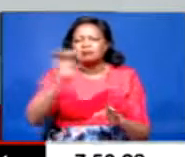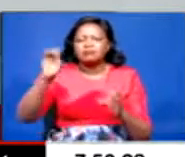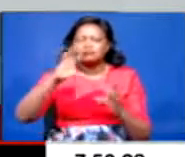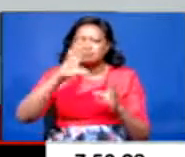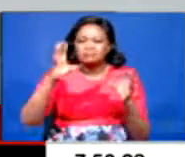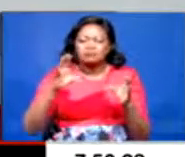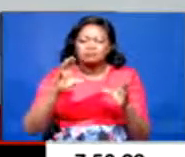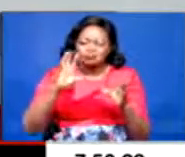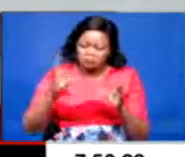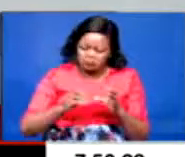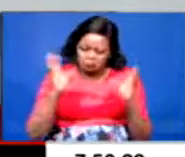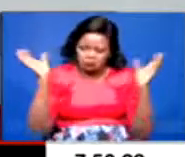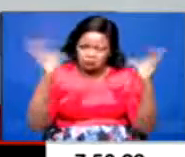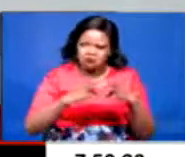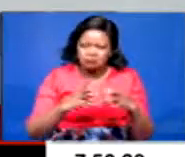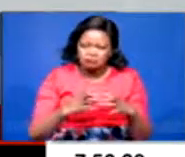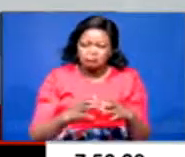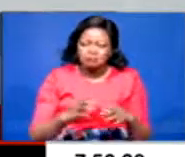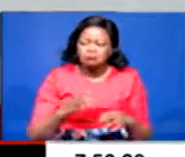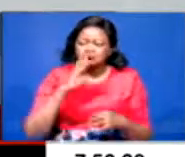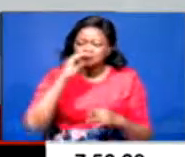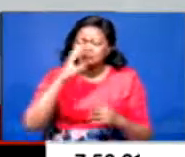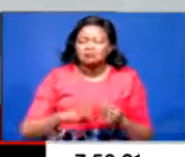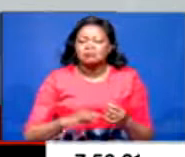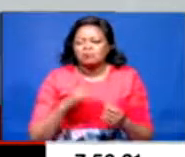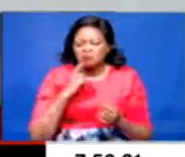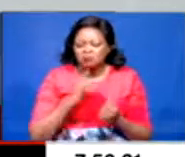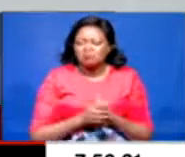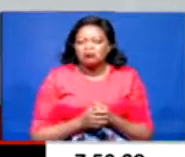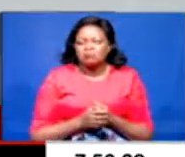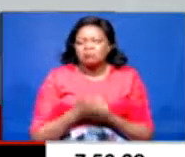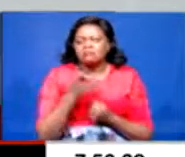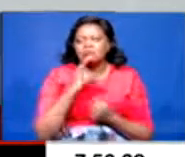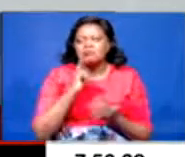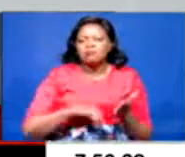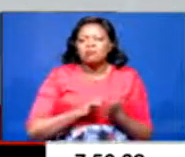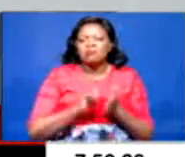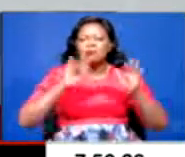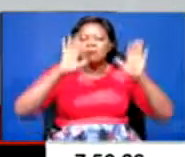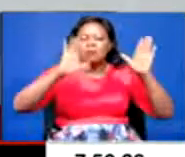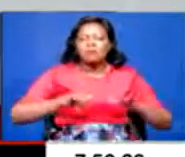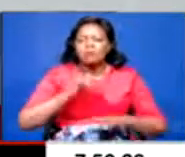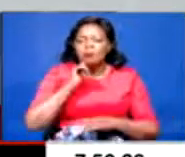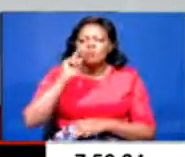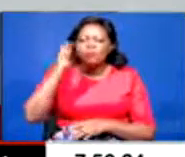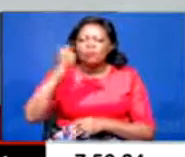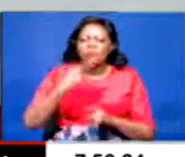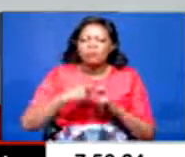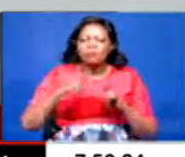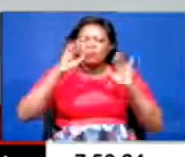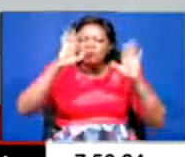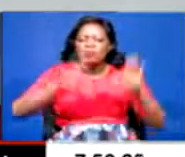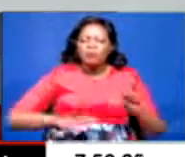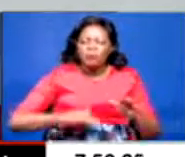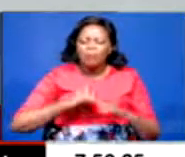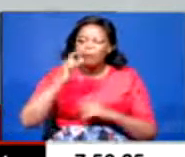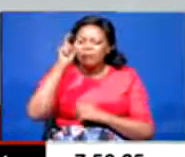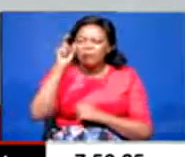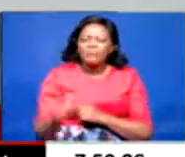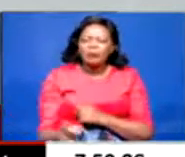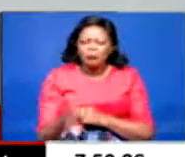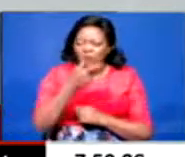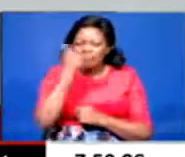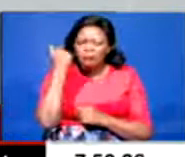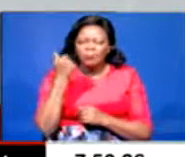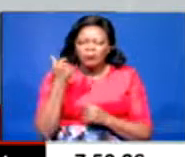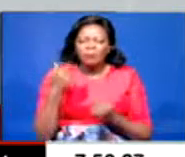the callers, the speakers who are in the space were saying, this is important not just for Kenya, it's important also for the region. Right. Because here we've